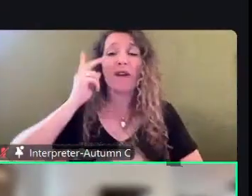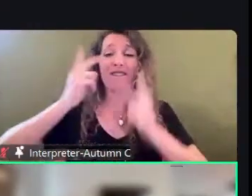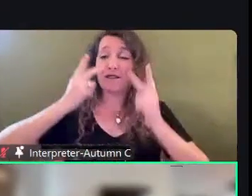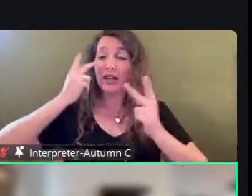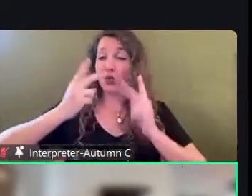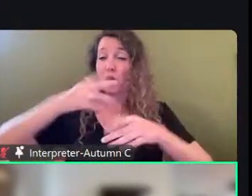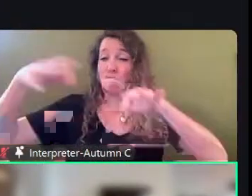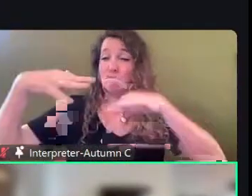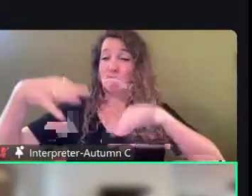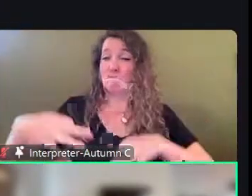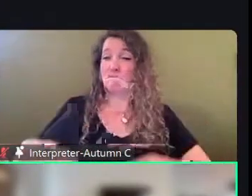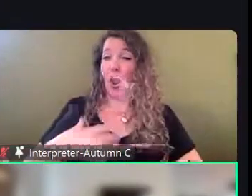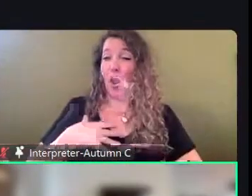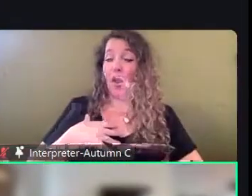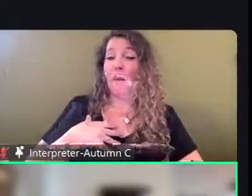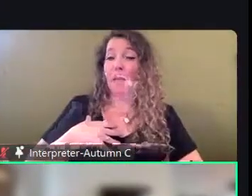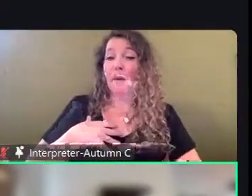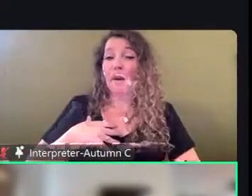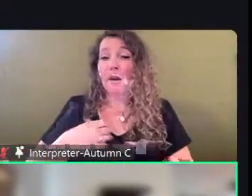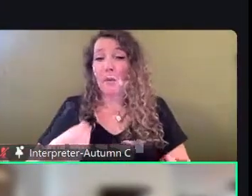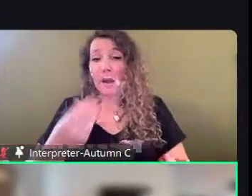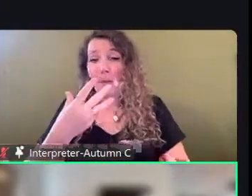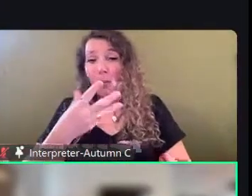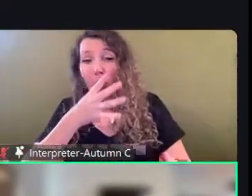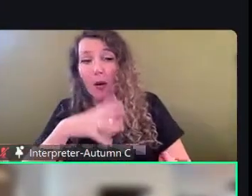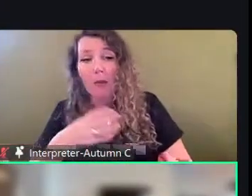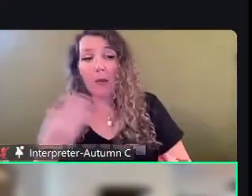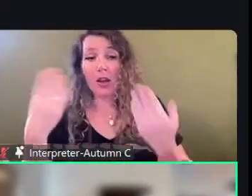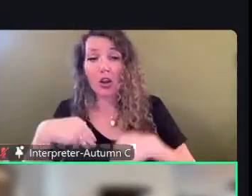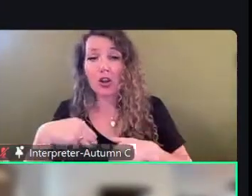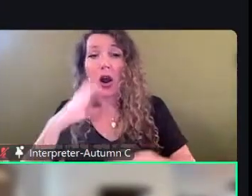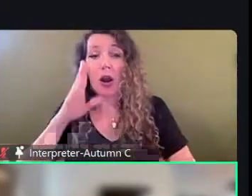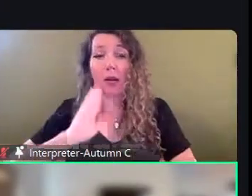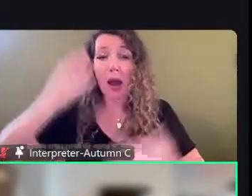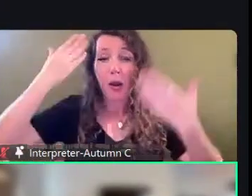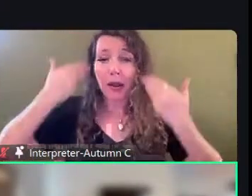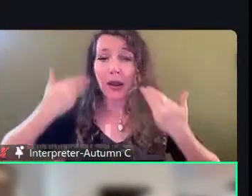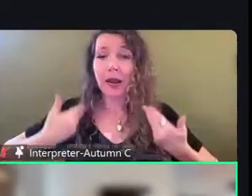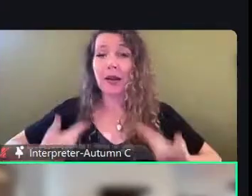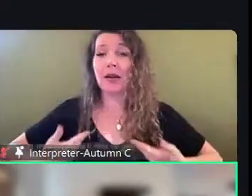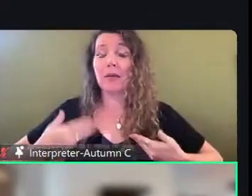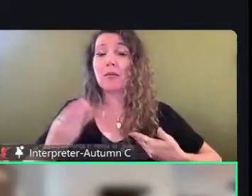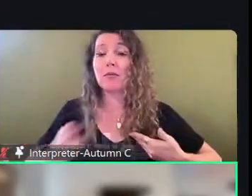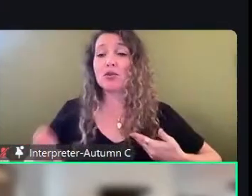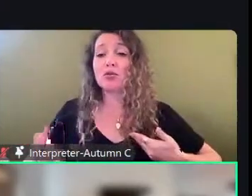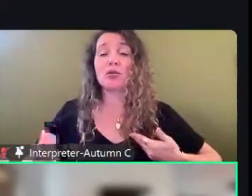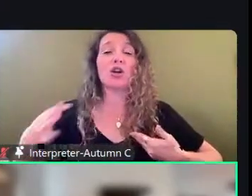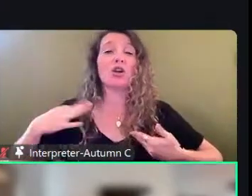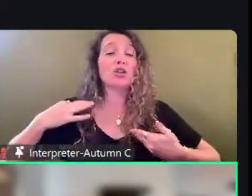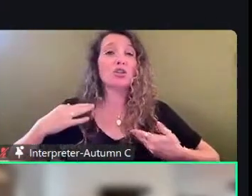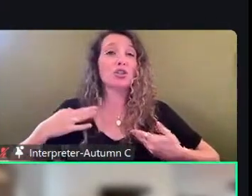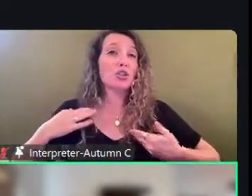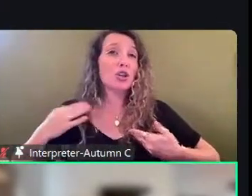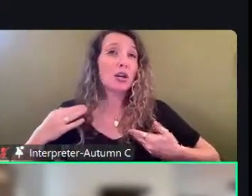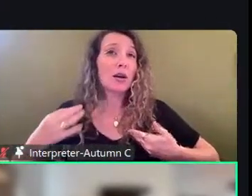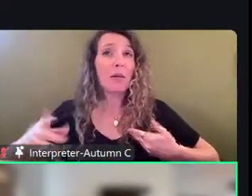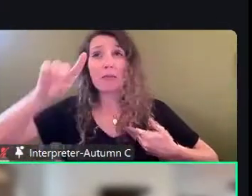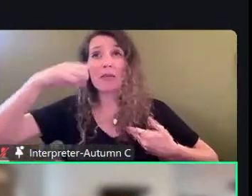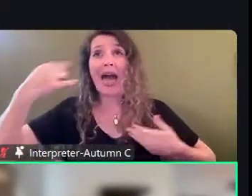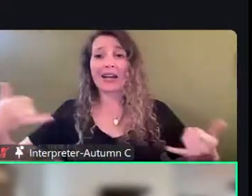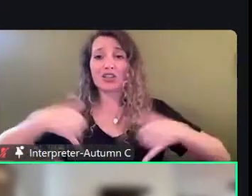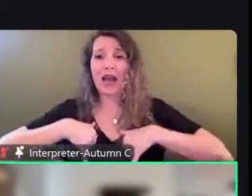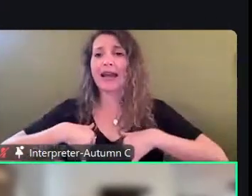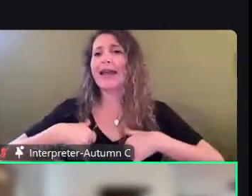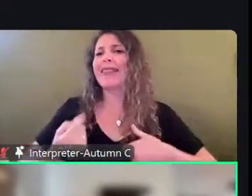white woman with dark blonde hair just below my shoulders, wearing a blue shirt, a black jacket, and a little